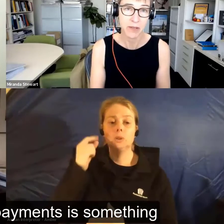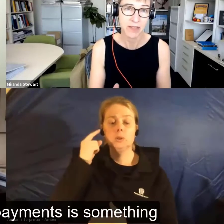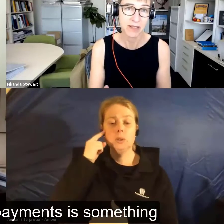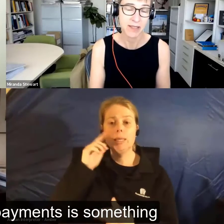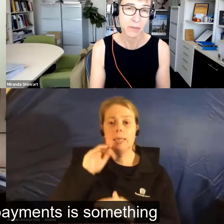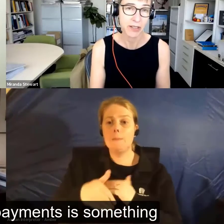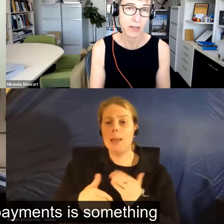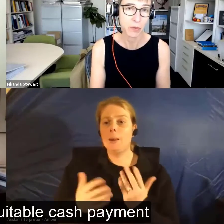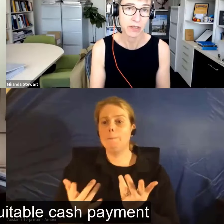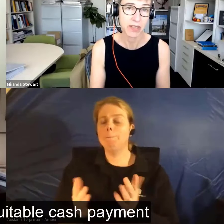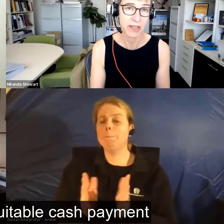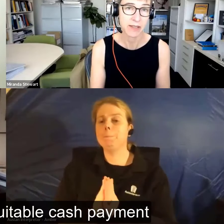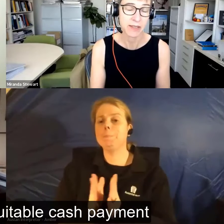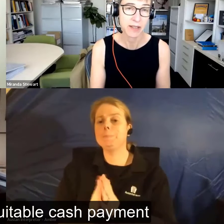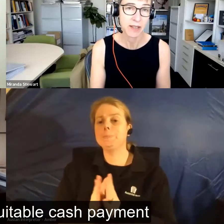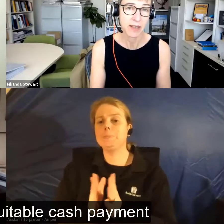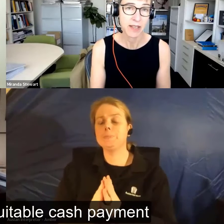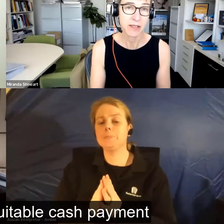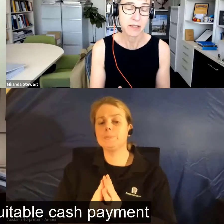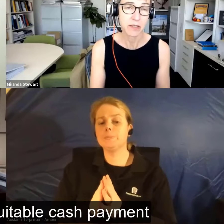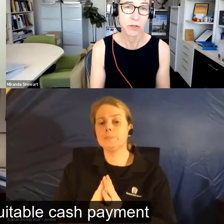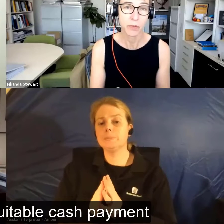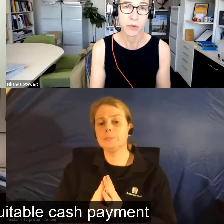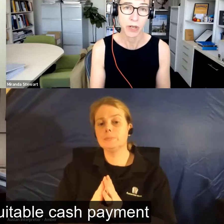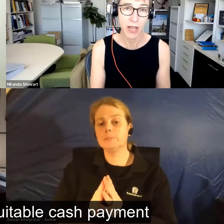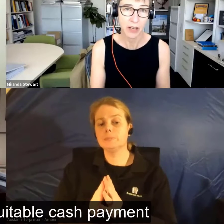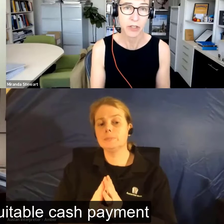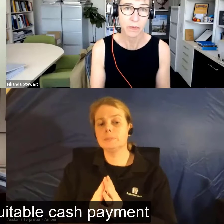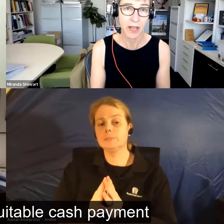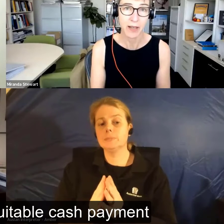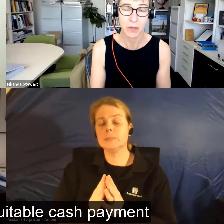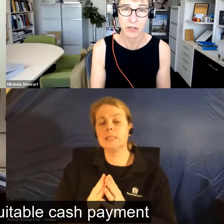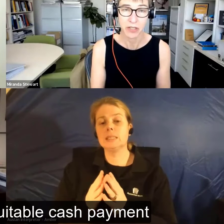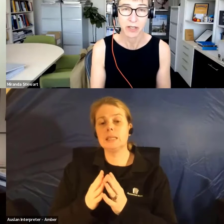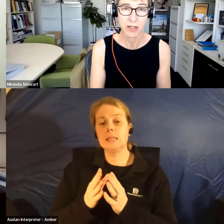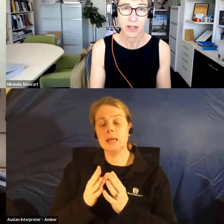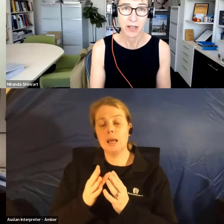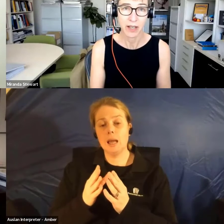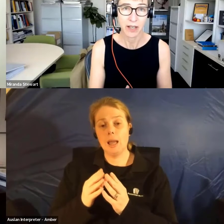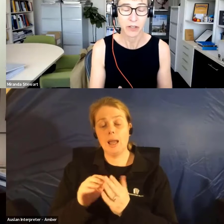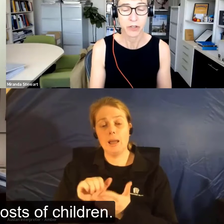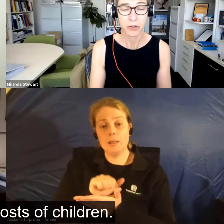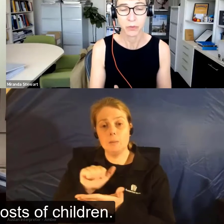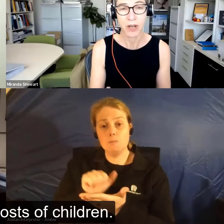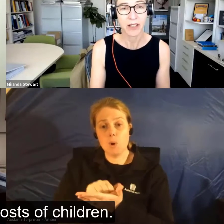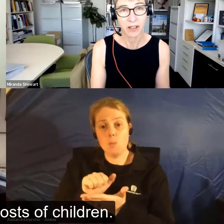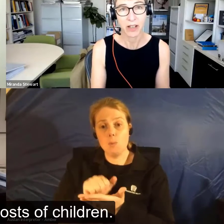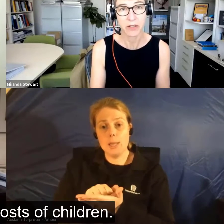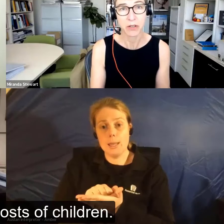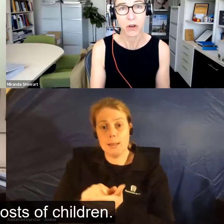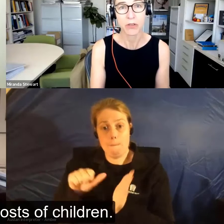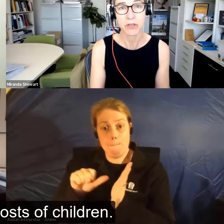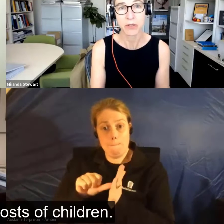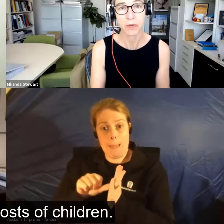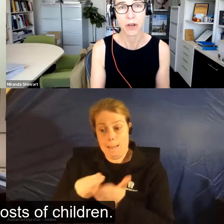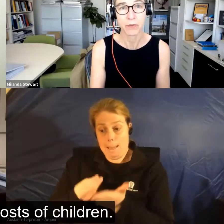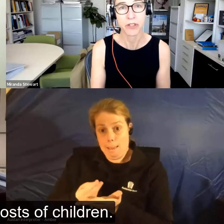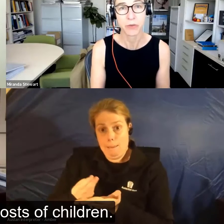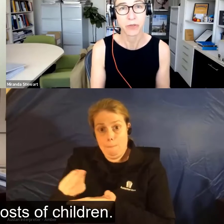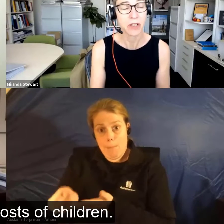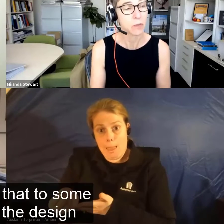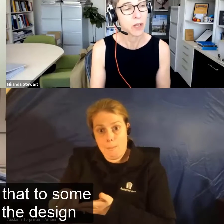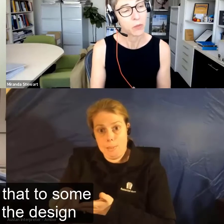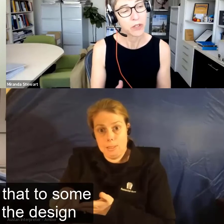of payments is something that we think is a suitable cash payment to recognise costs